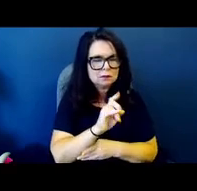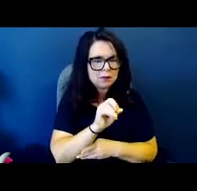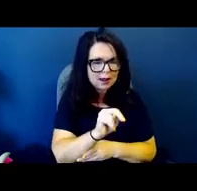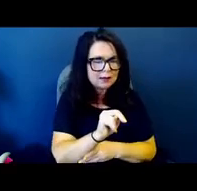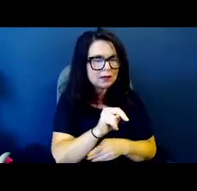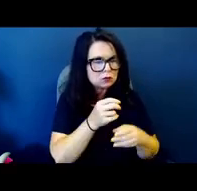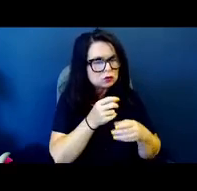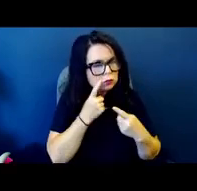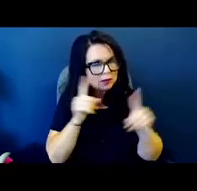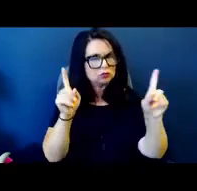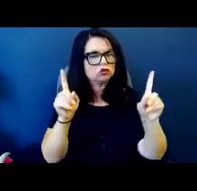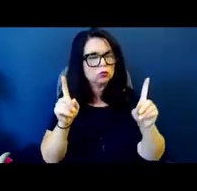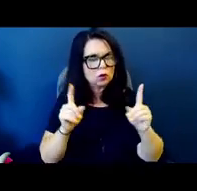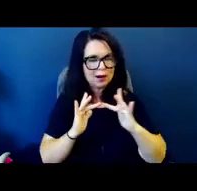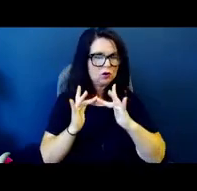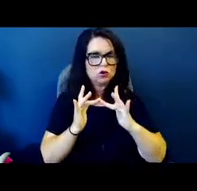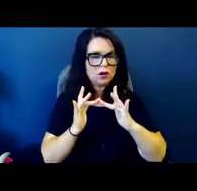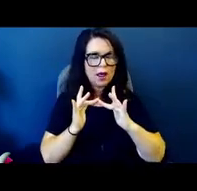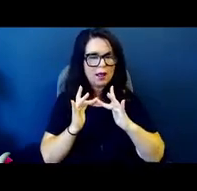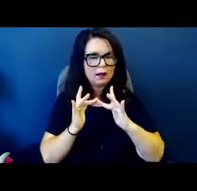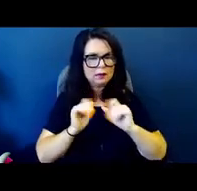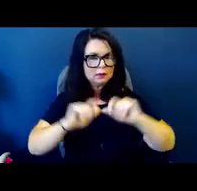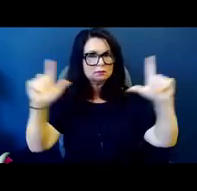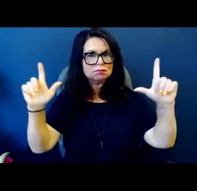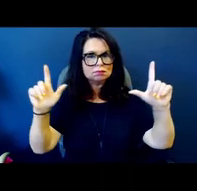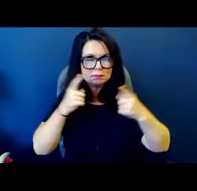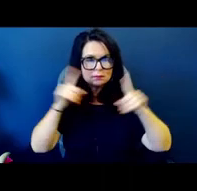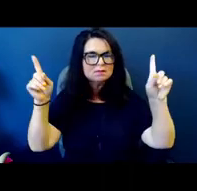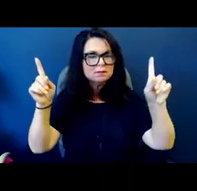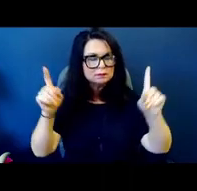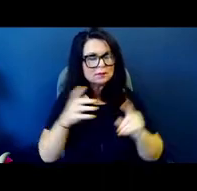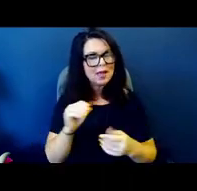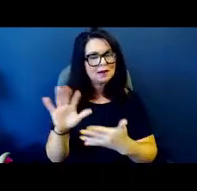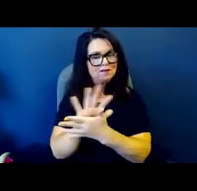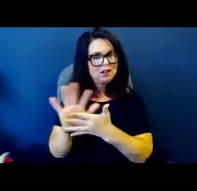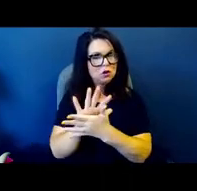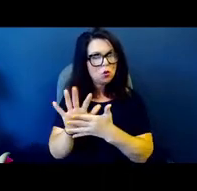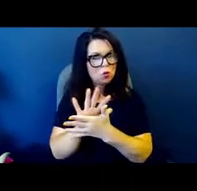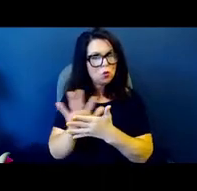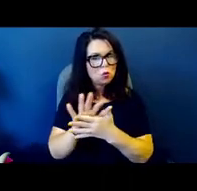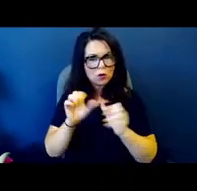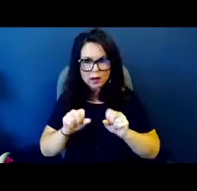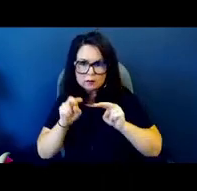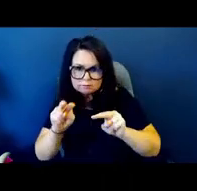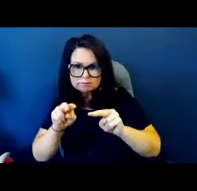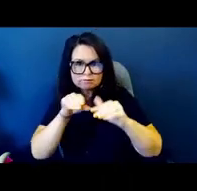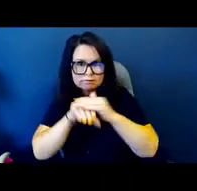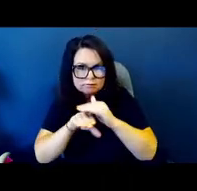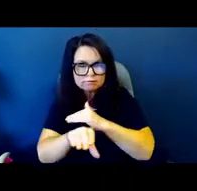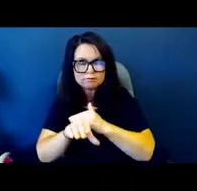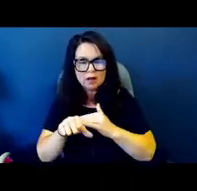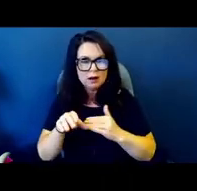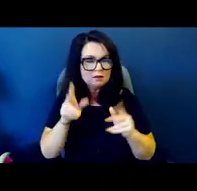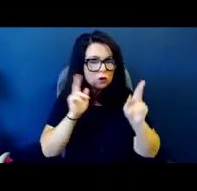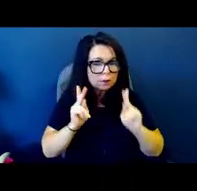and doing a bunch of other things on actual websites so that those who are deaf and hard of hearing or